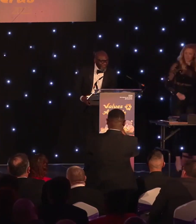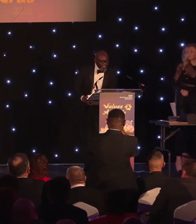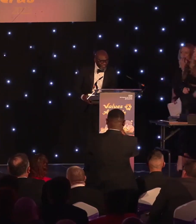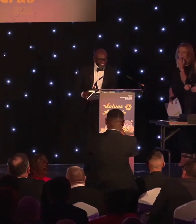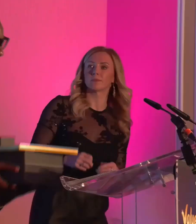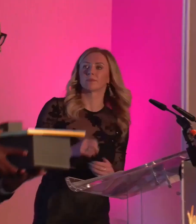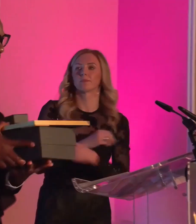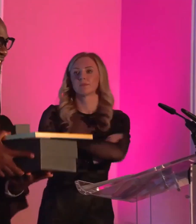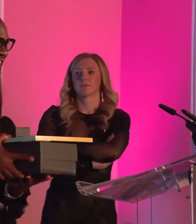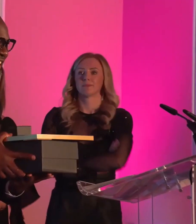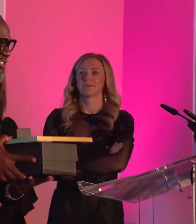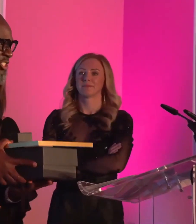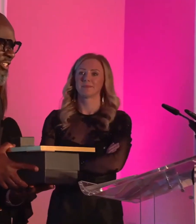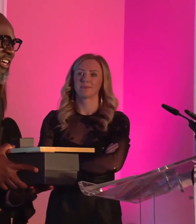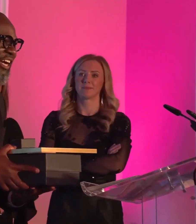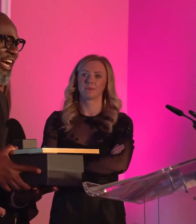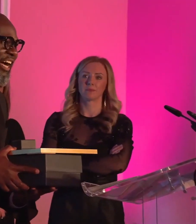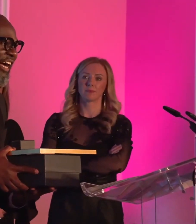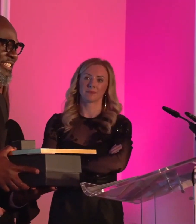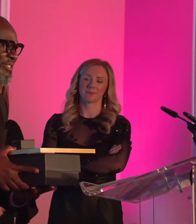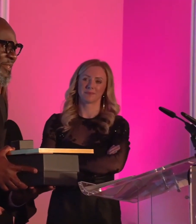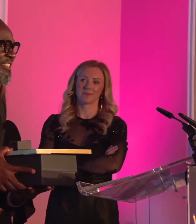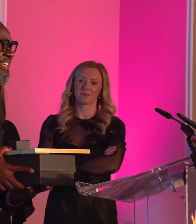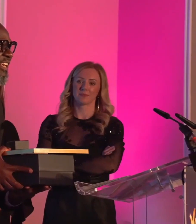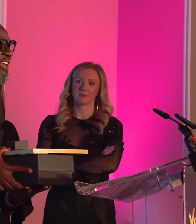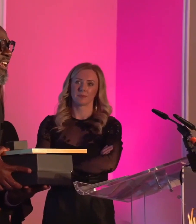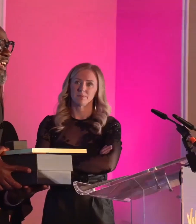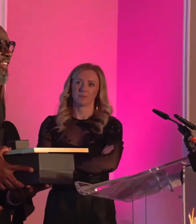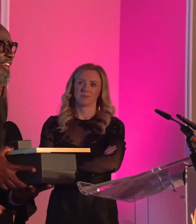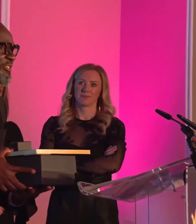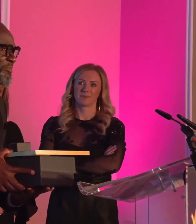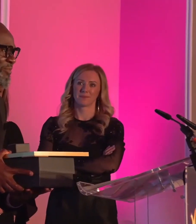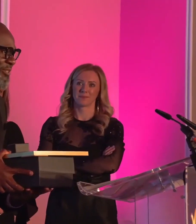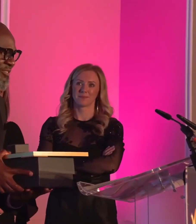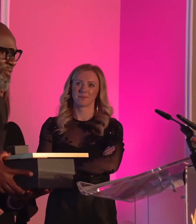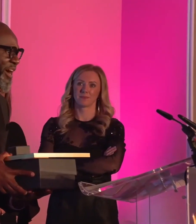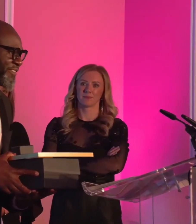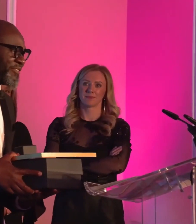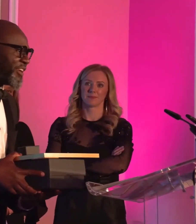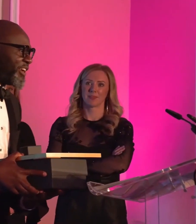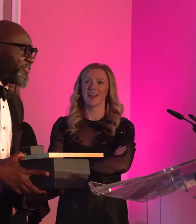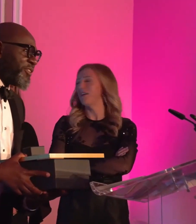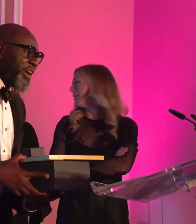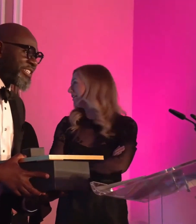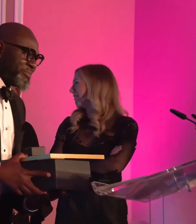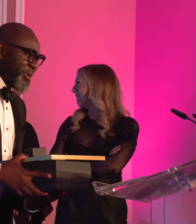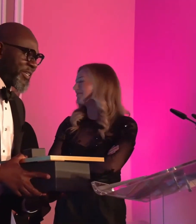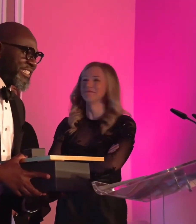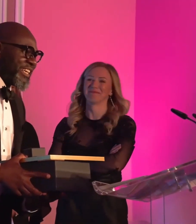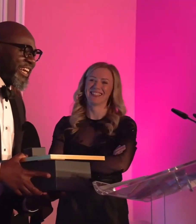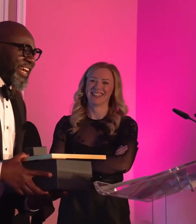Thank you very much for this lovely gesture. I just want to say thank you to my beautiful wife for